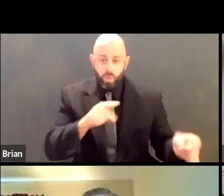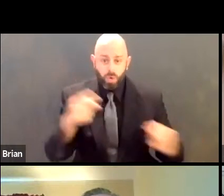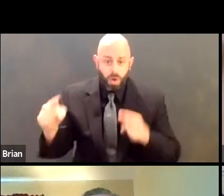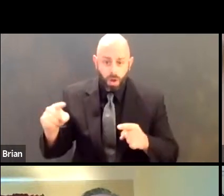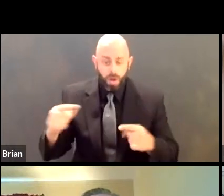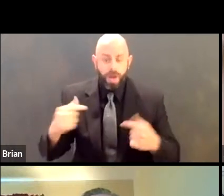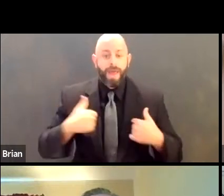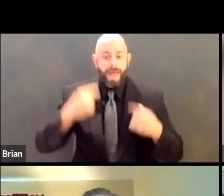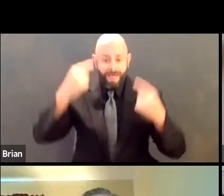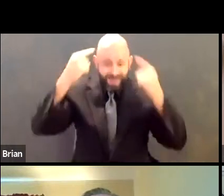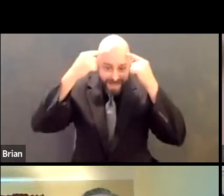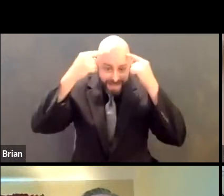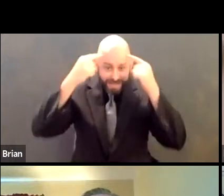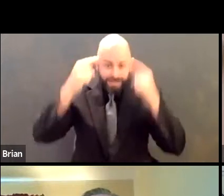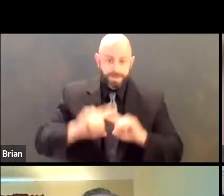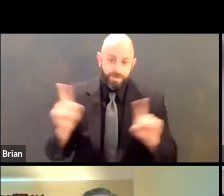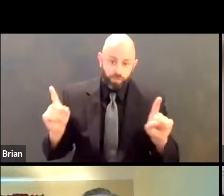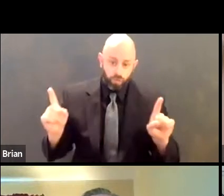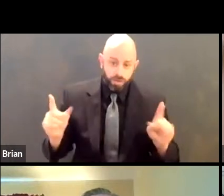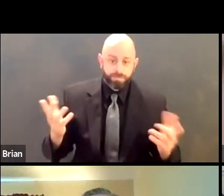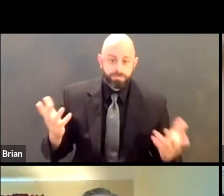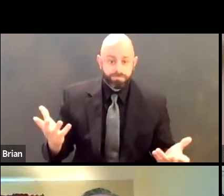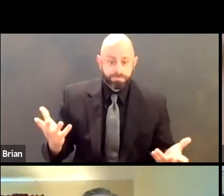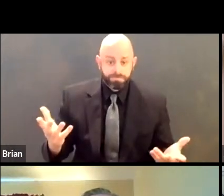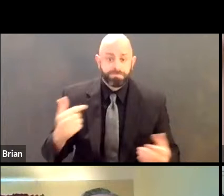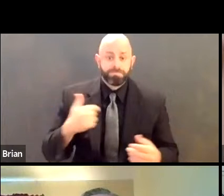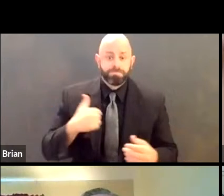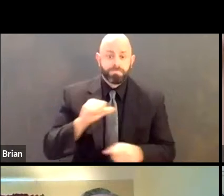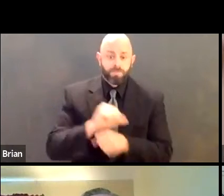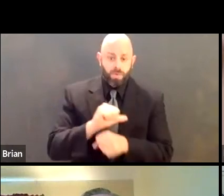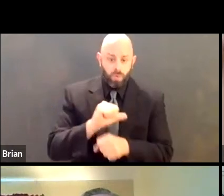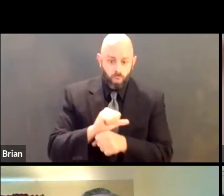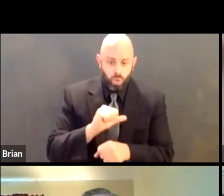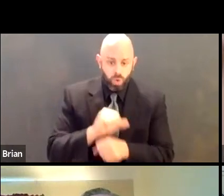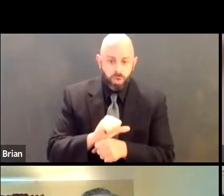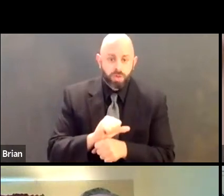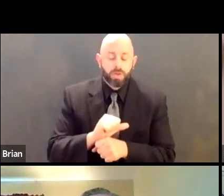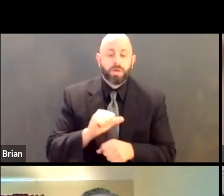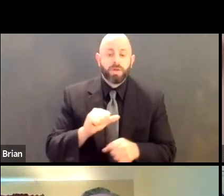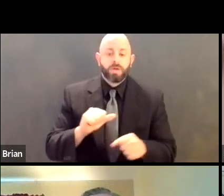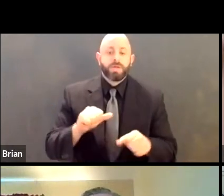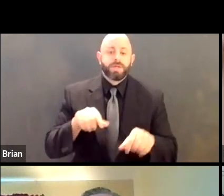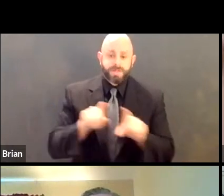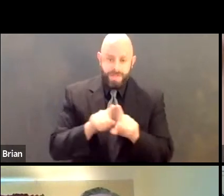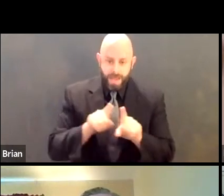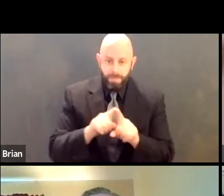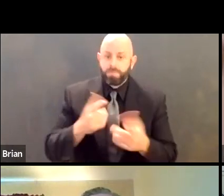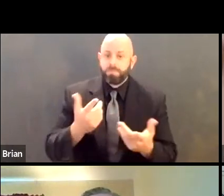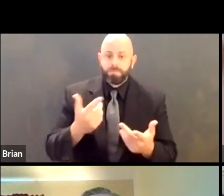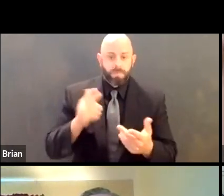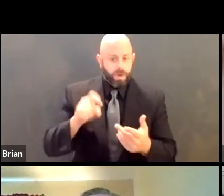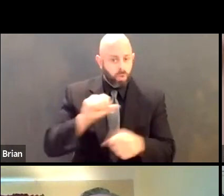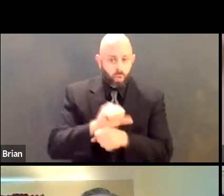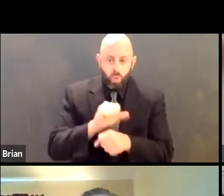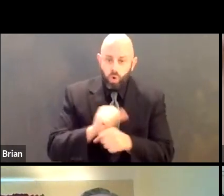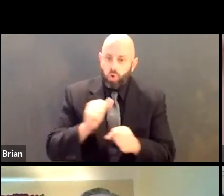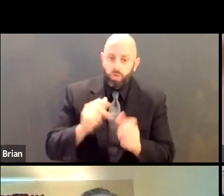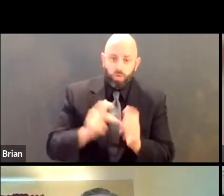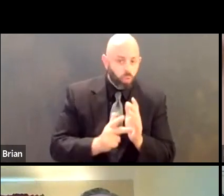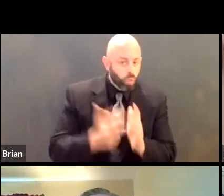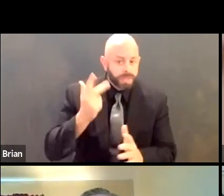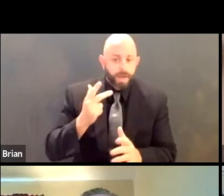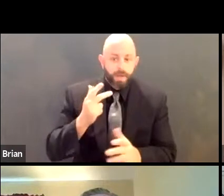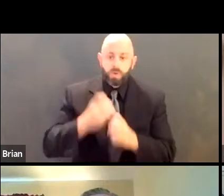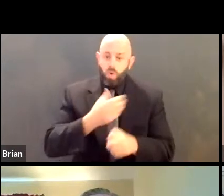differently? Had to work three times harder to get the same thing done that most people would take for granted a lot of times mentally, having to learn